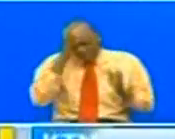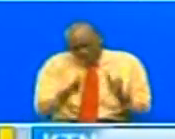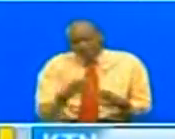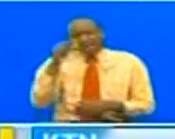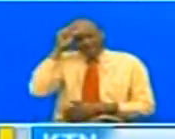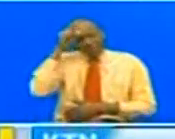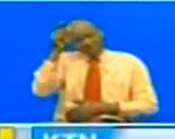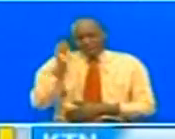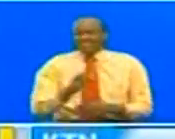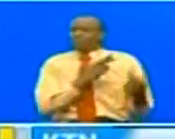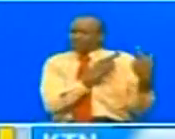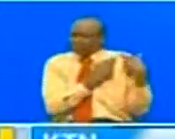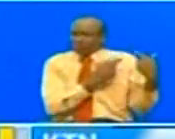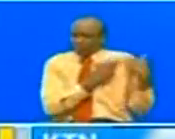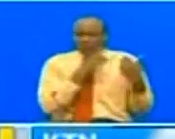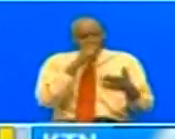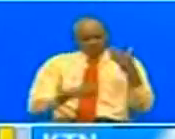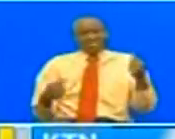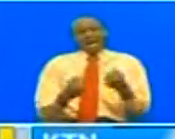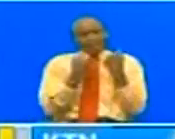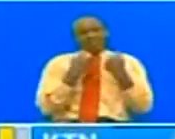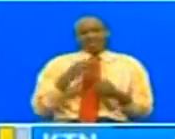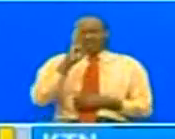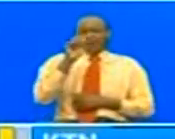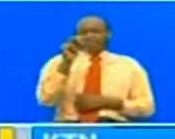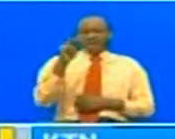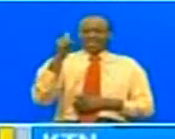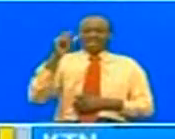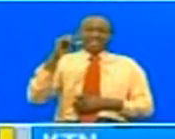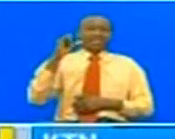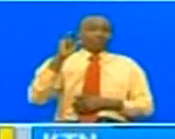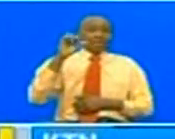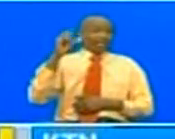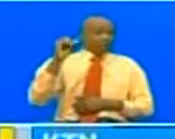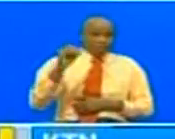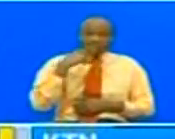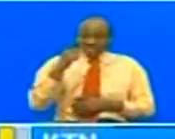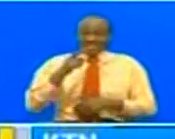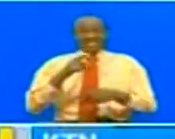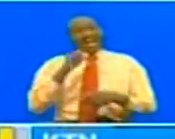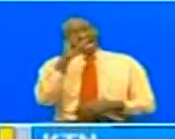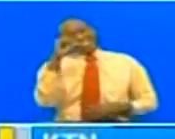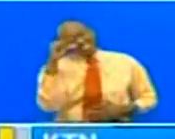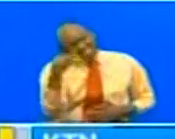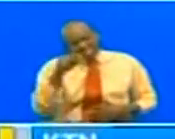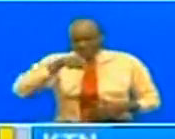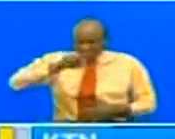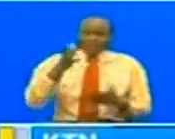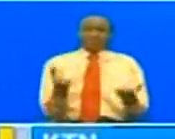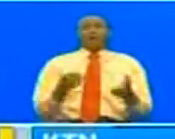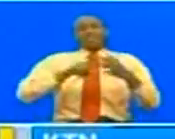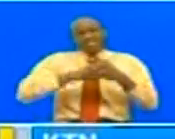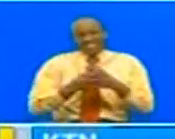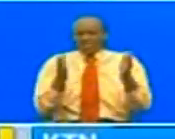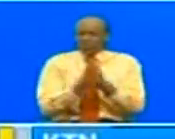government must take responsibility for what is happening in Baringo, saying the tenure of the Inspector General of Police, Joseph Boynet, has